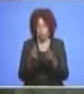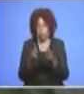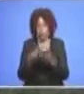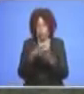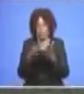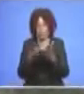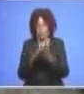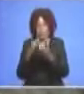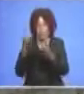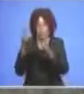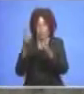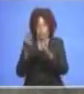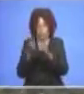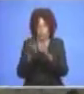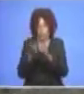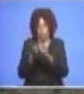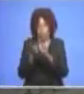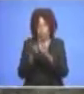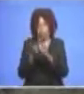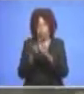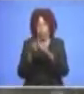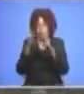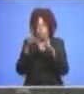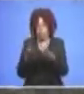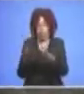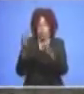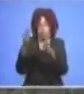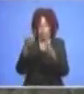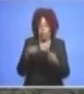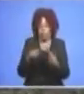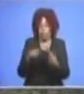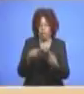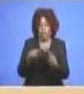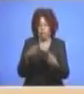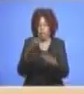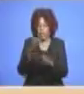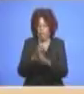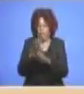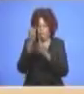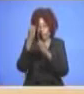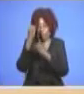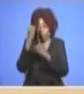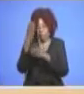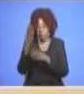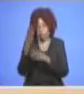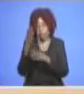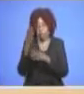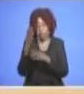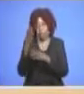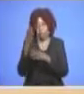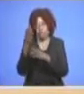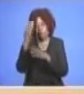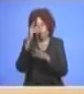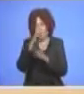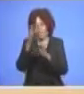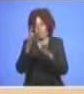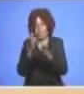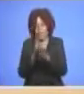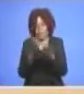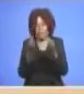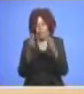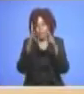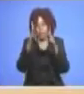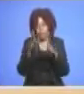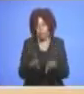objective, that the enumerators will be coming. We will be taking information to determine exactly the number of people who